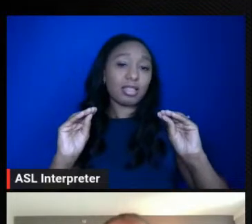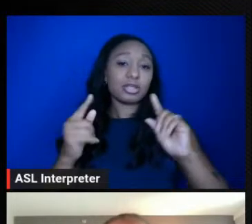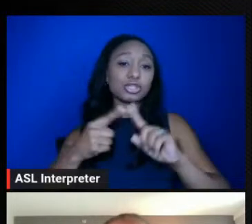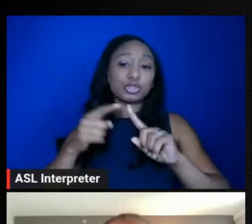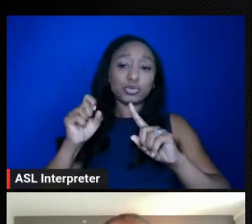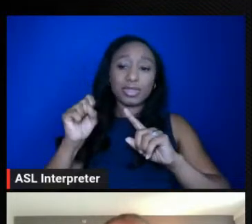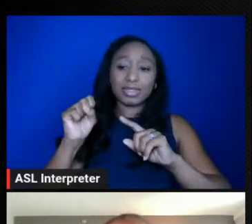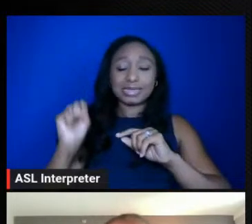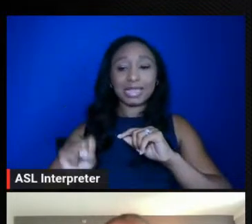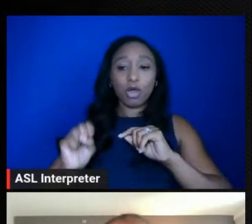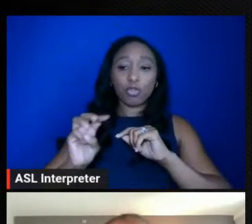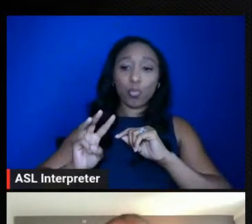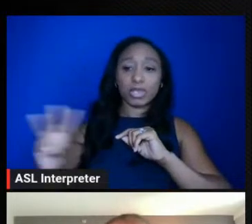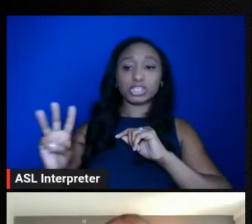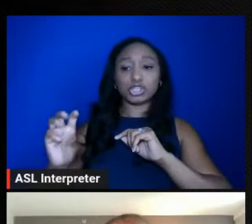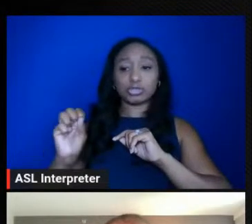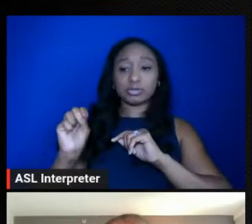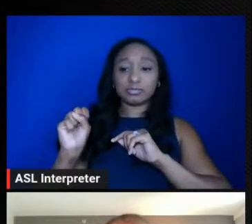market.